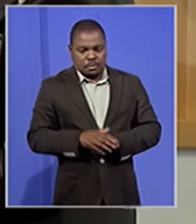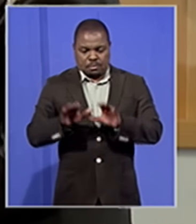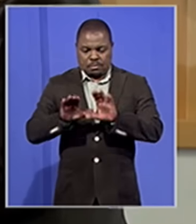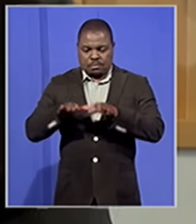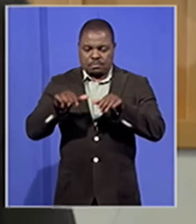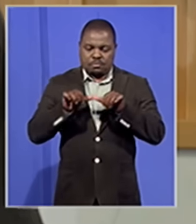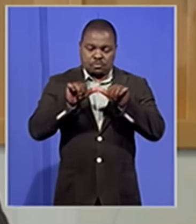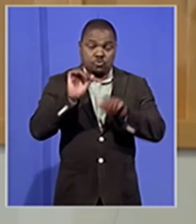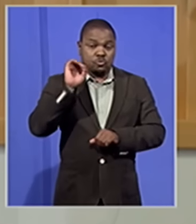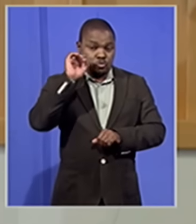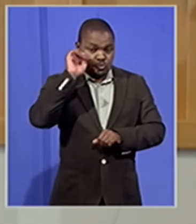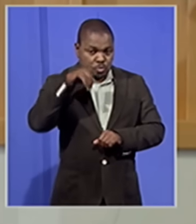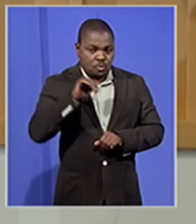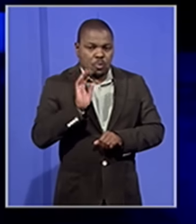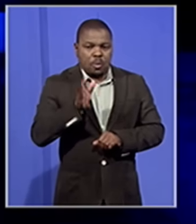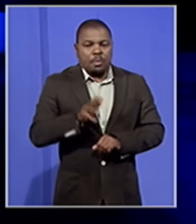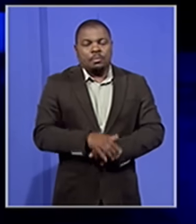hape hosane.